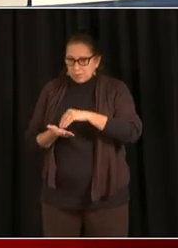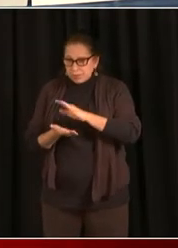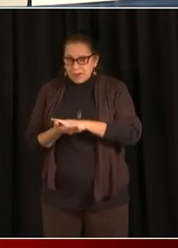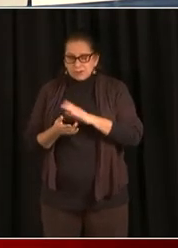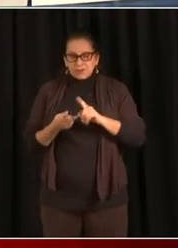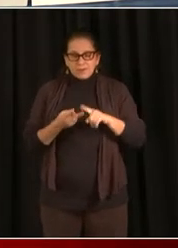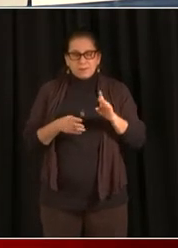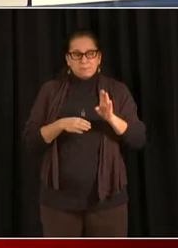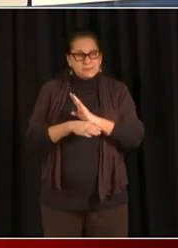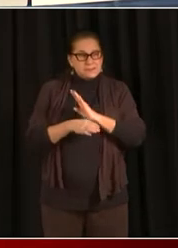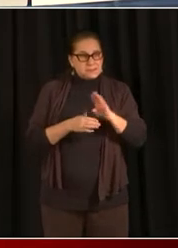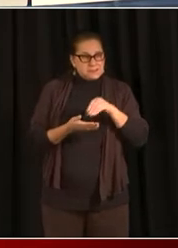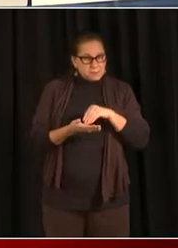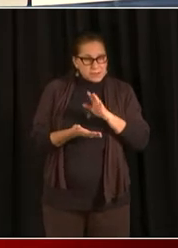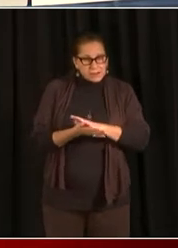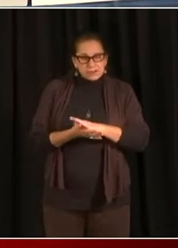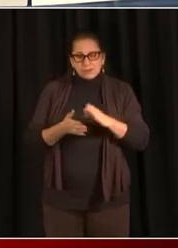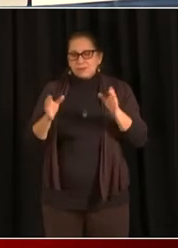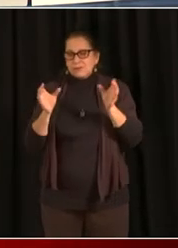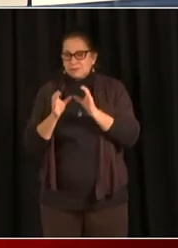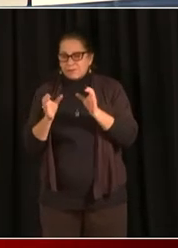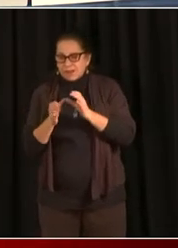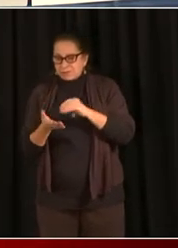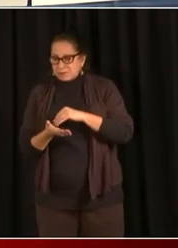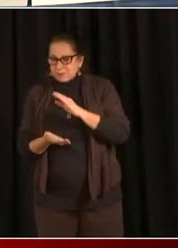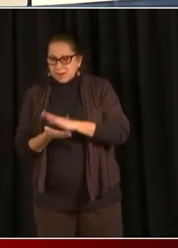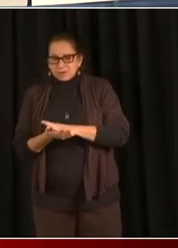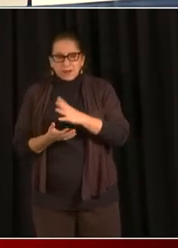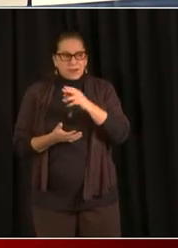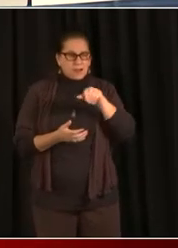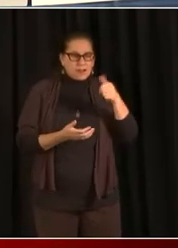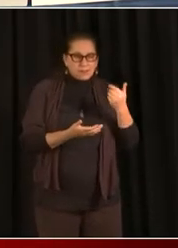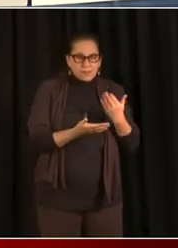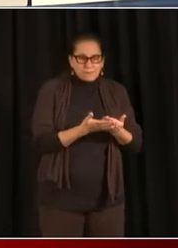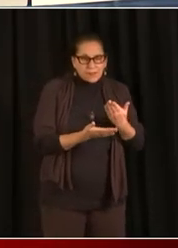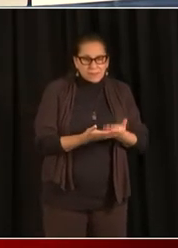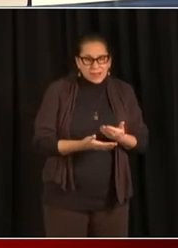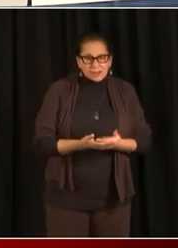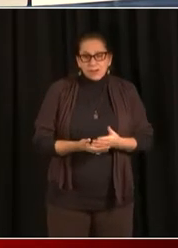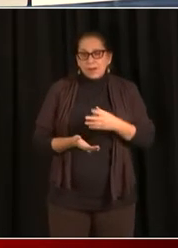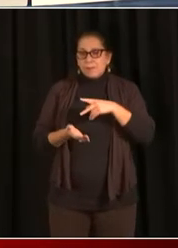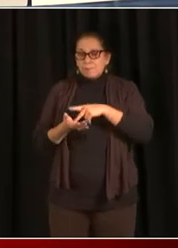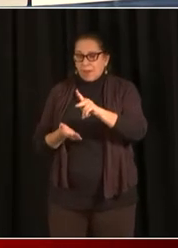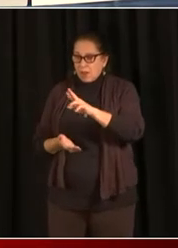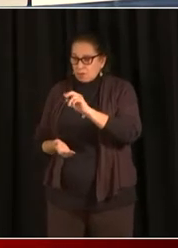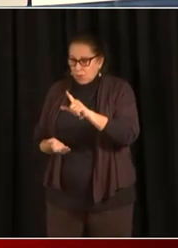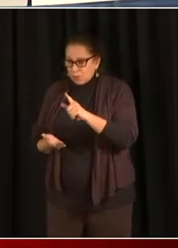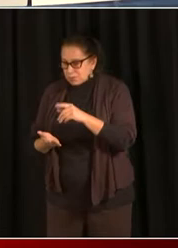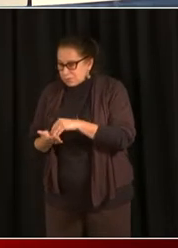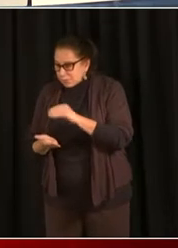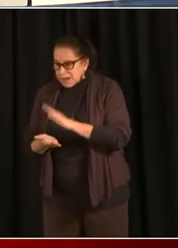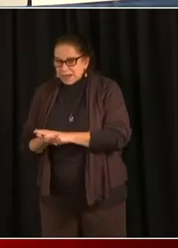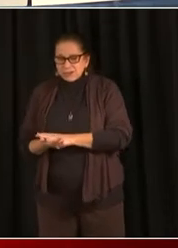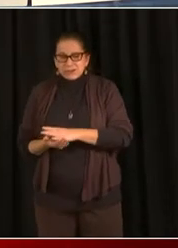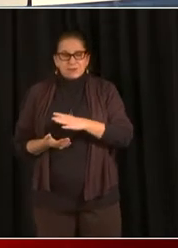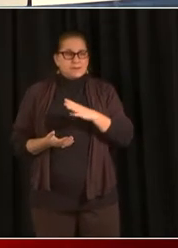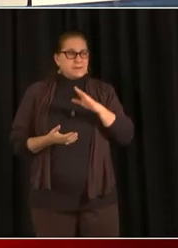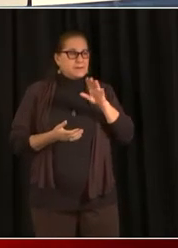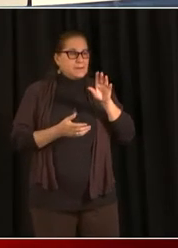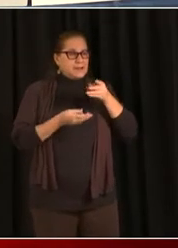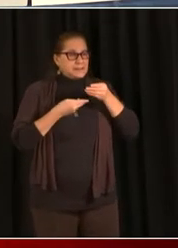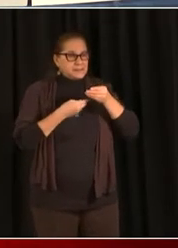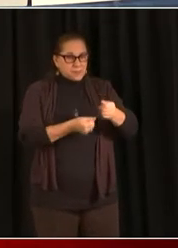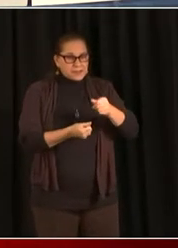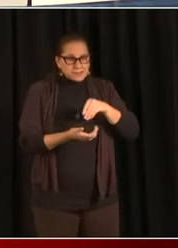O, a validation of who you are, and your payroll roster. So these are some of the entities, the things that we